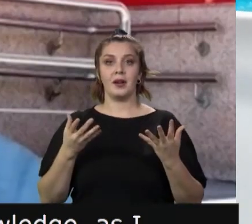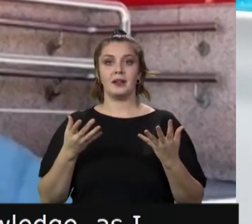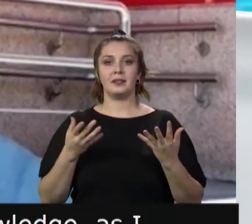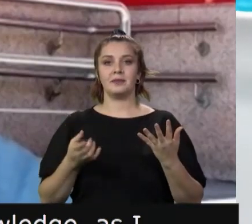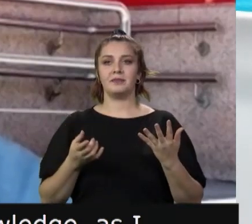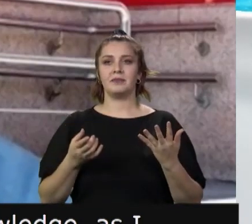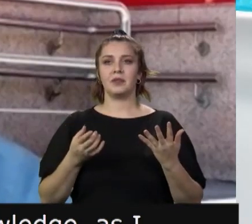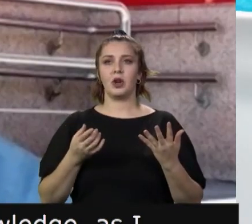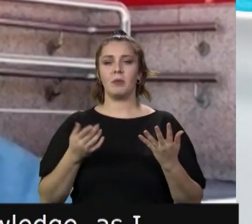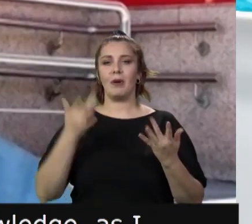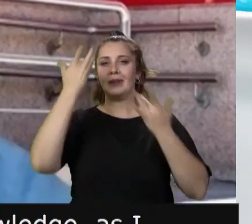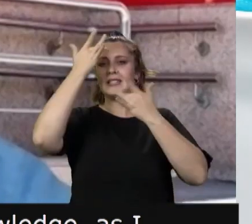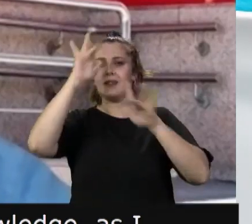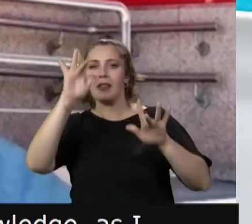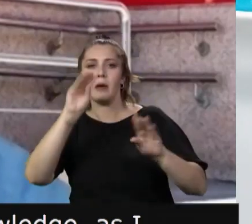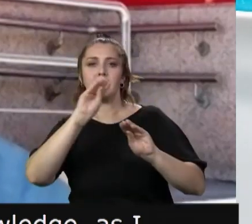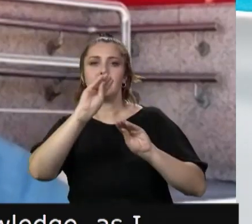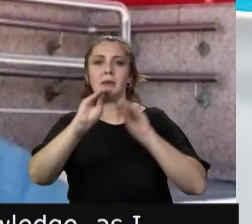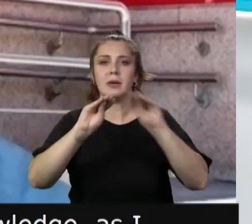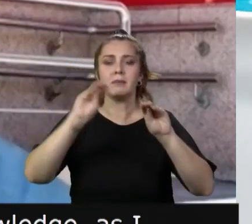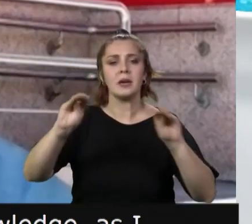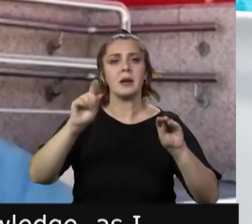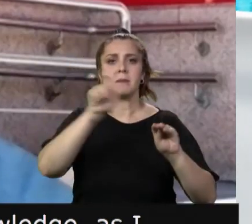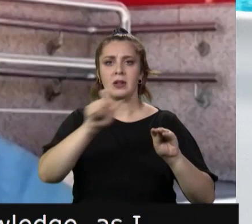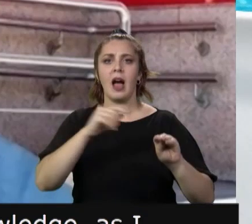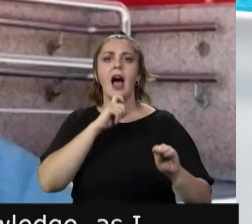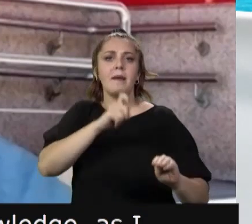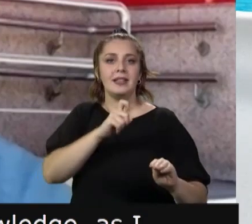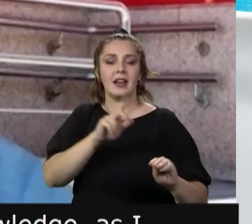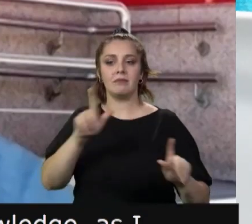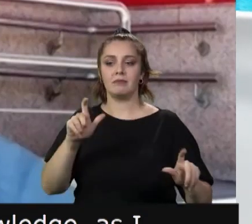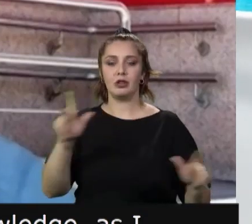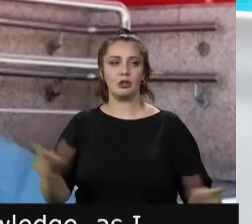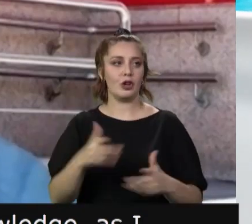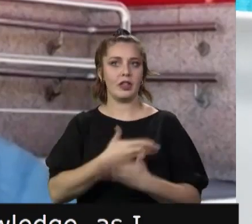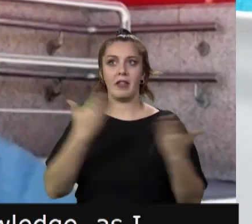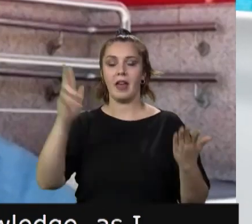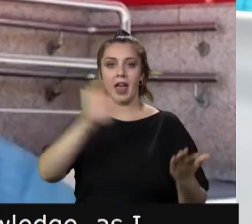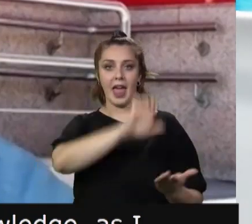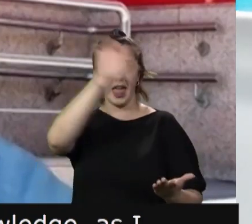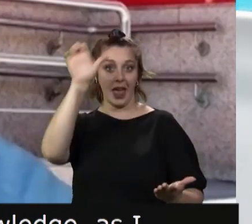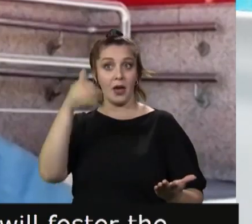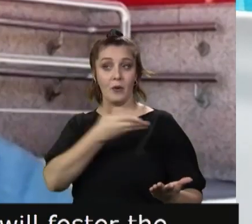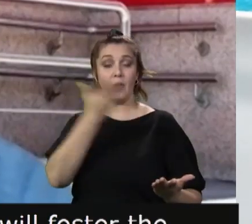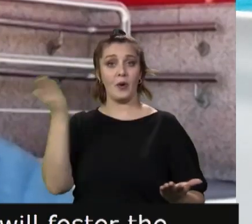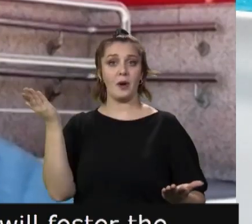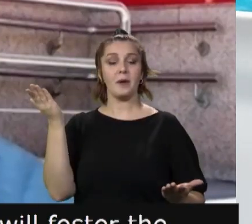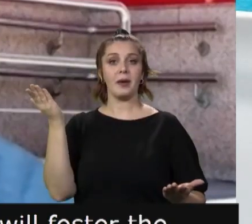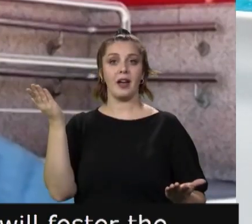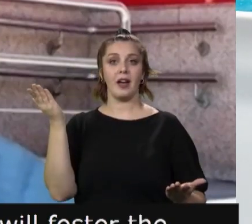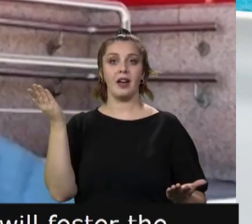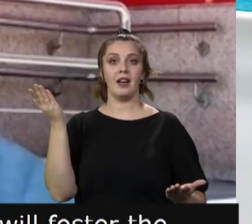that will foster the awareness of how the